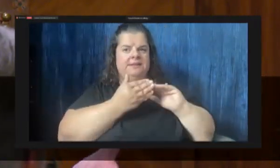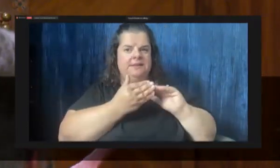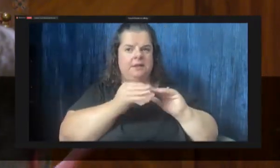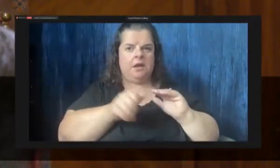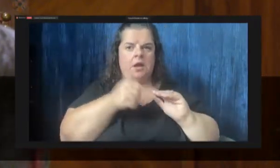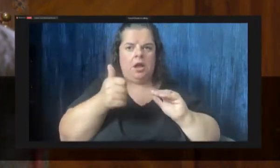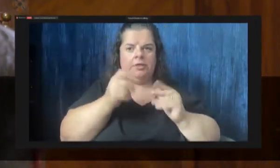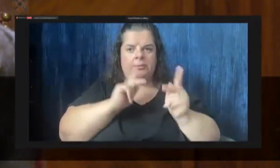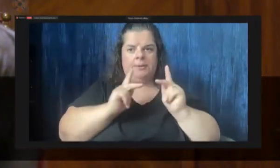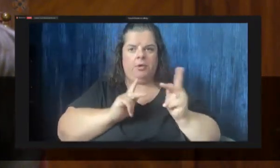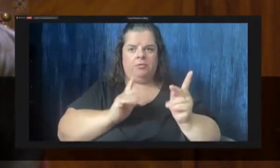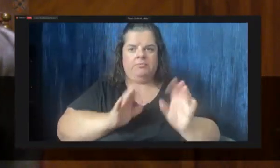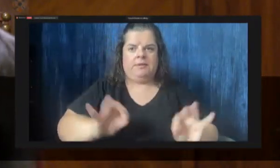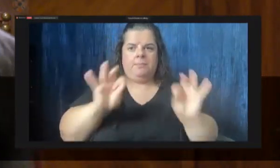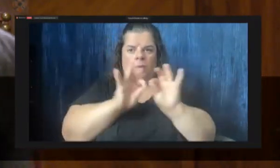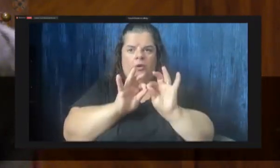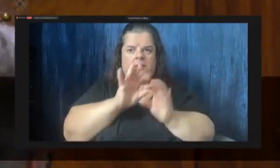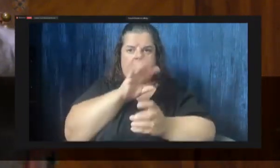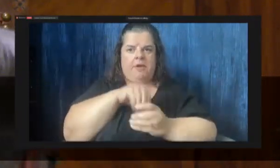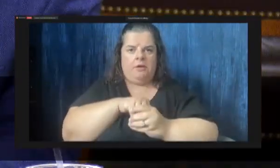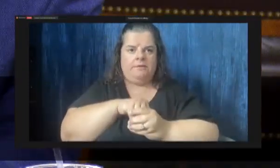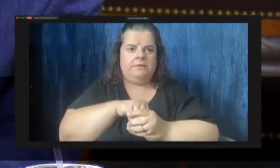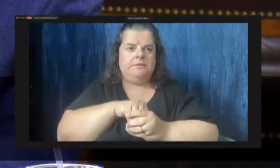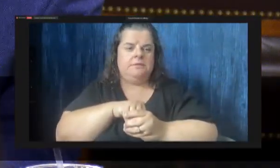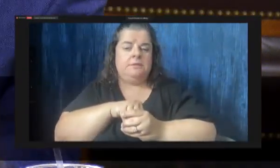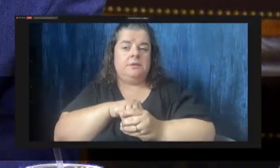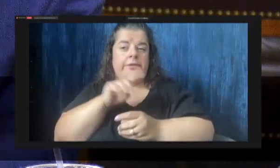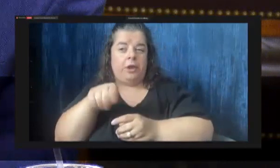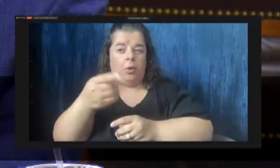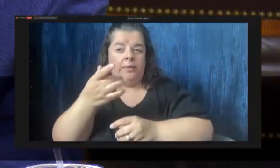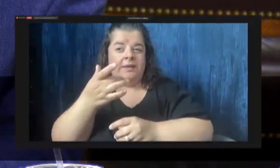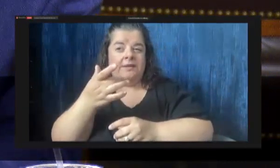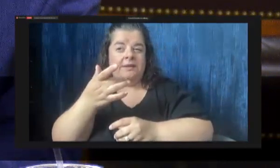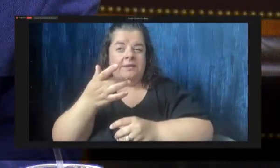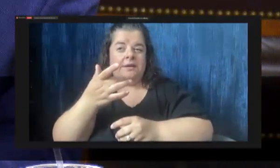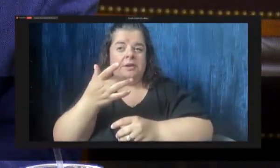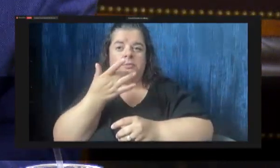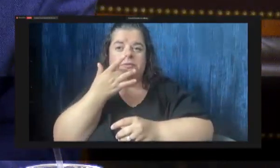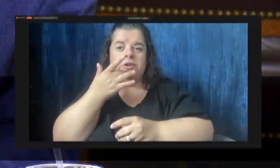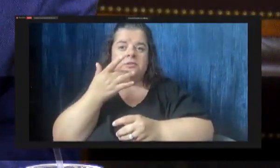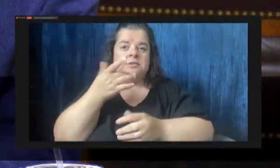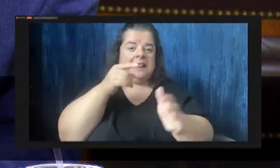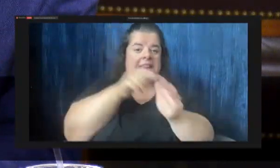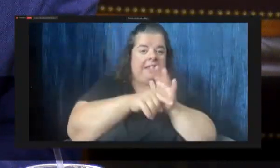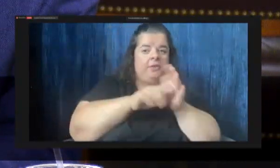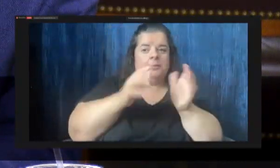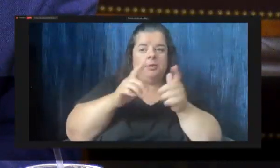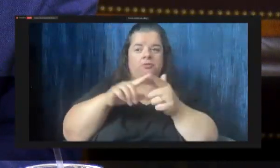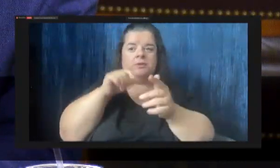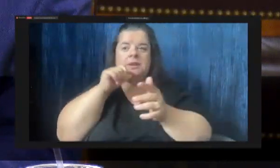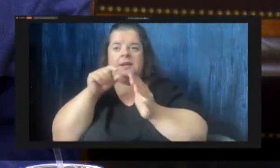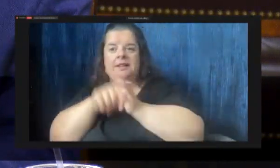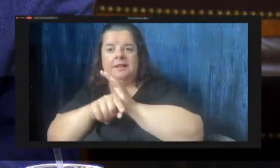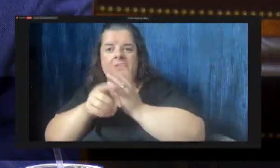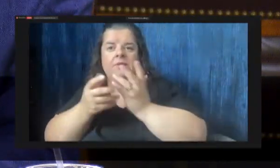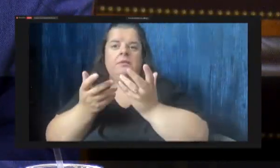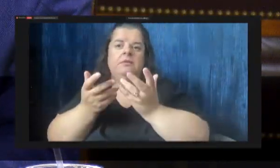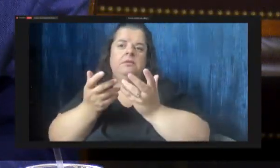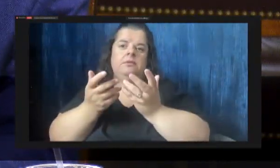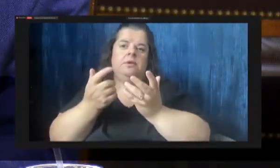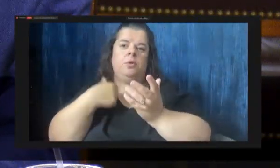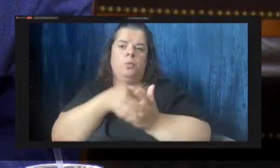stakeholders. Right. And the only advantage, I would say, versus non-lethal versus lethal is that we're providing